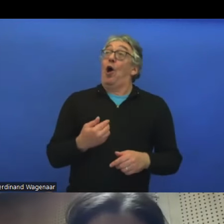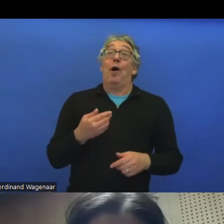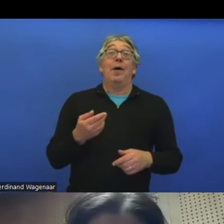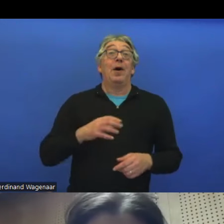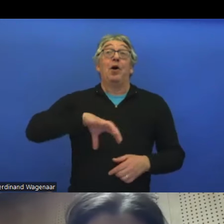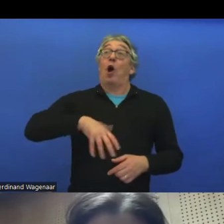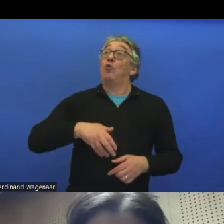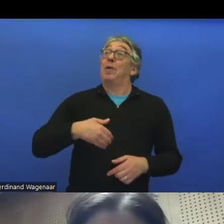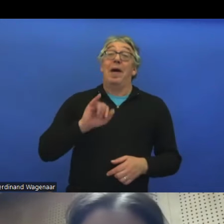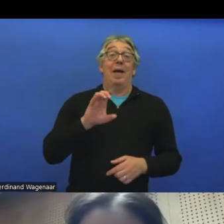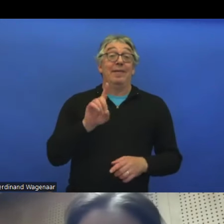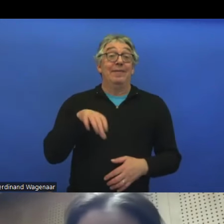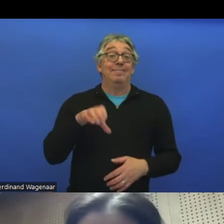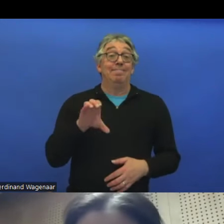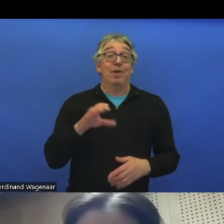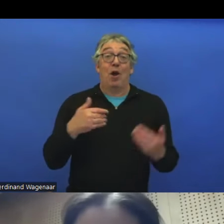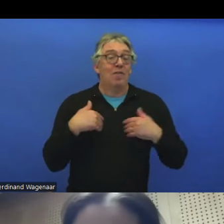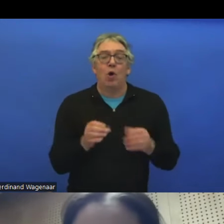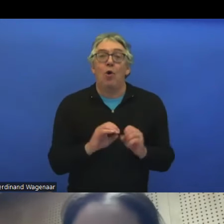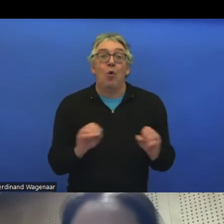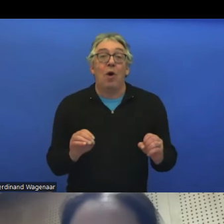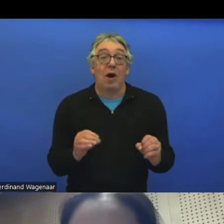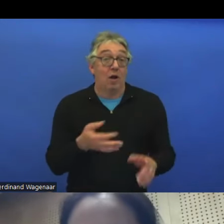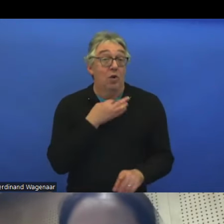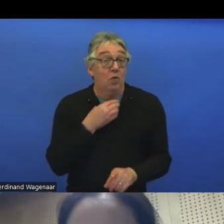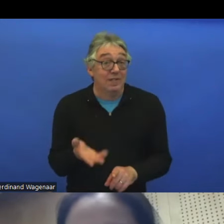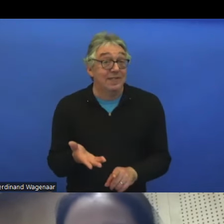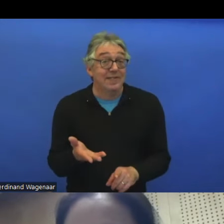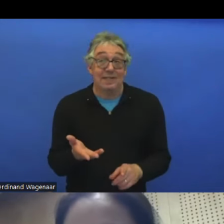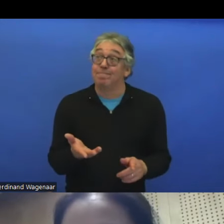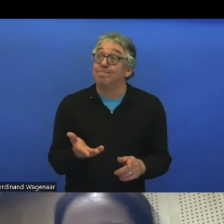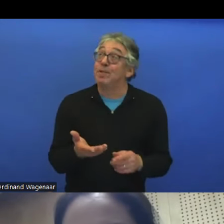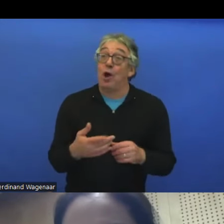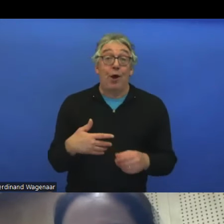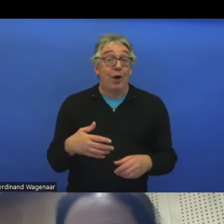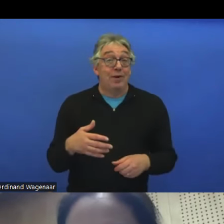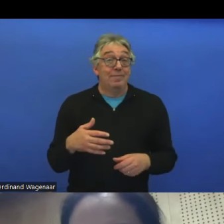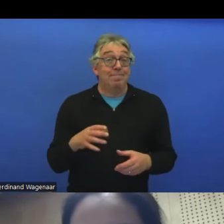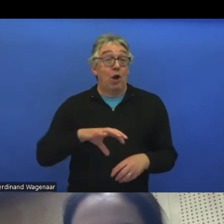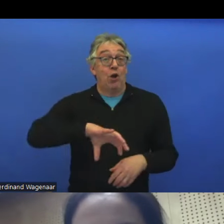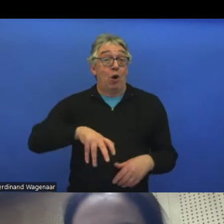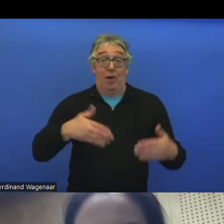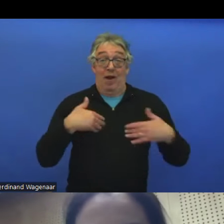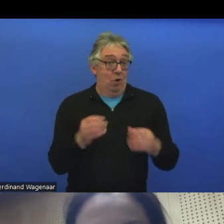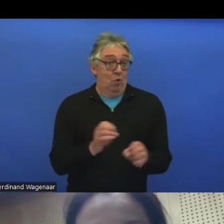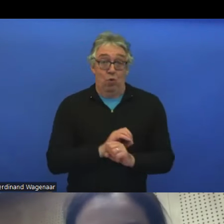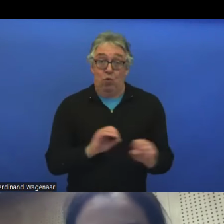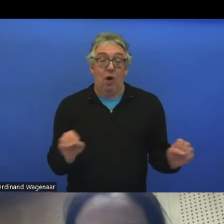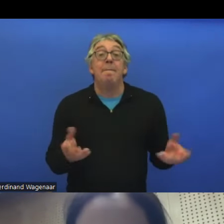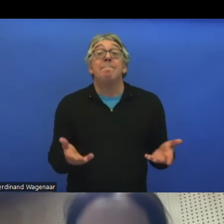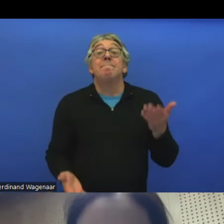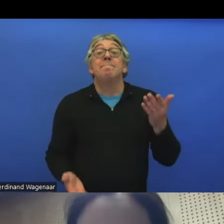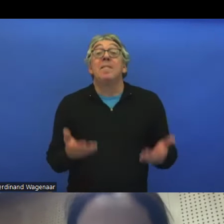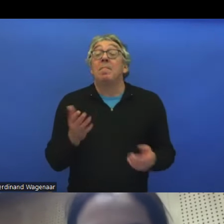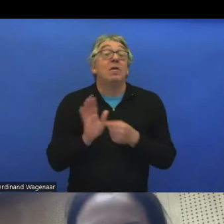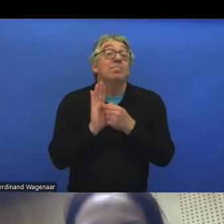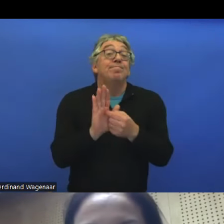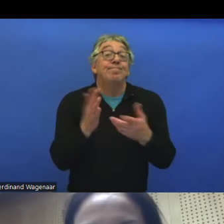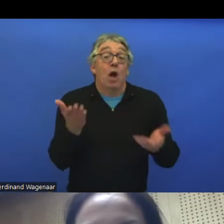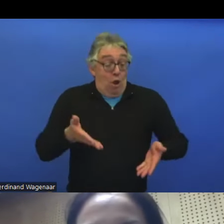risk of statelessness, and that can be, for instance, if the birth of a child has not been